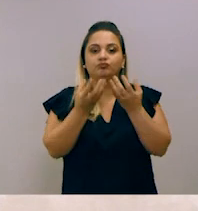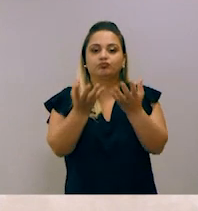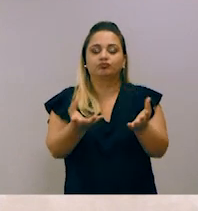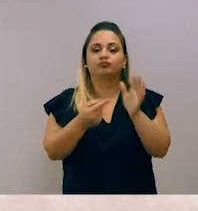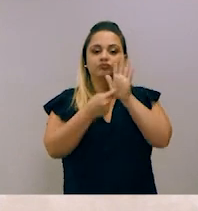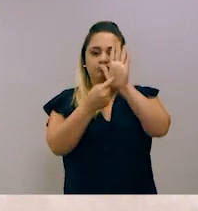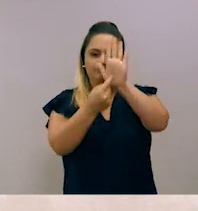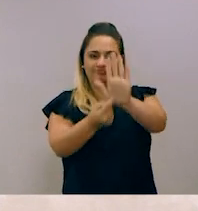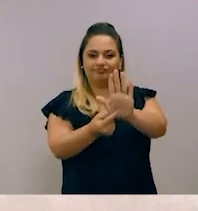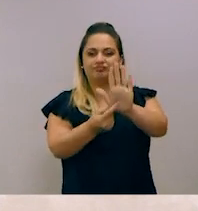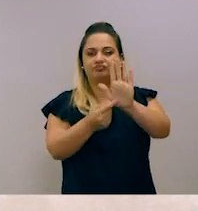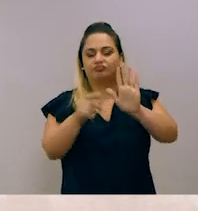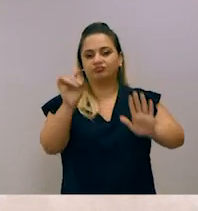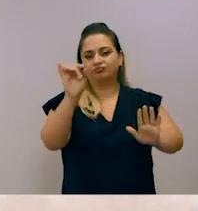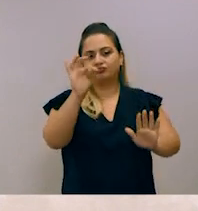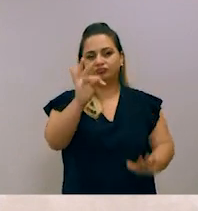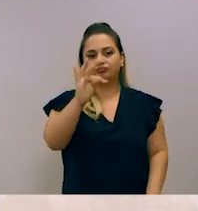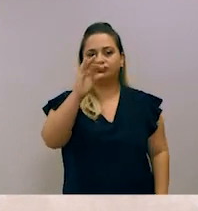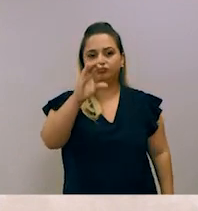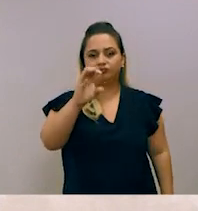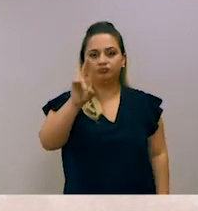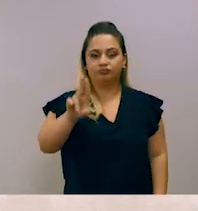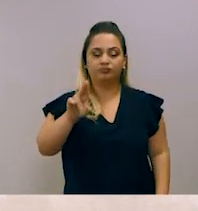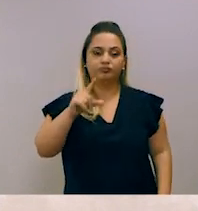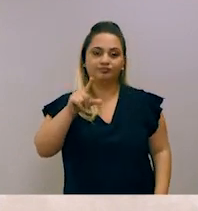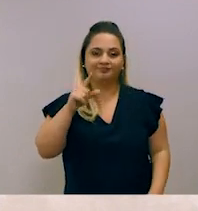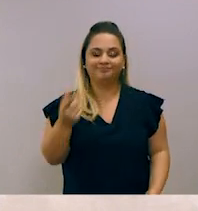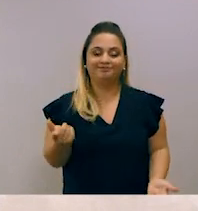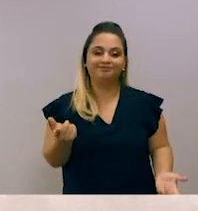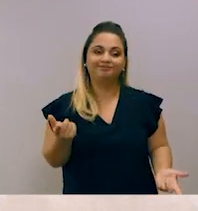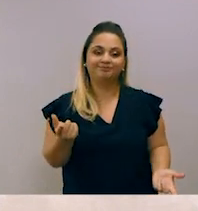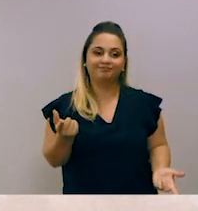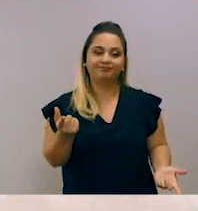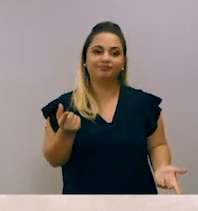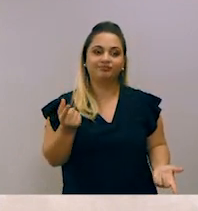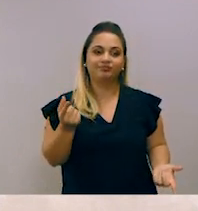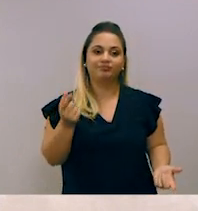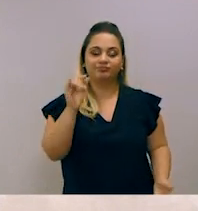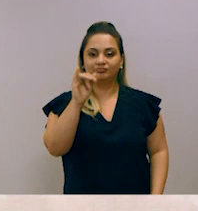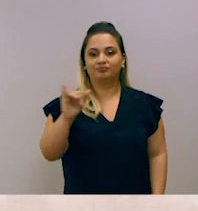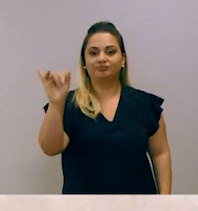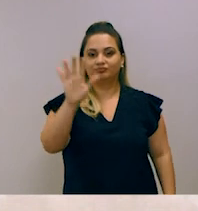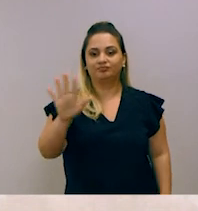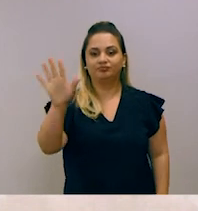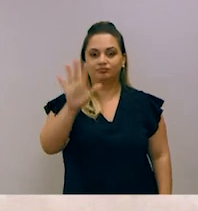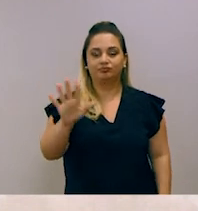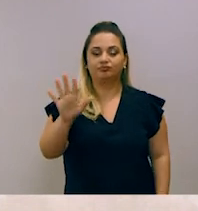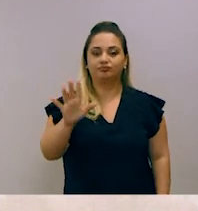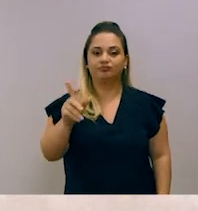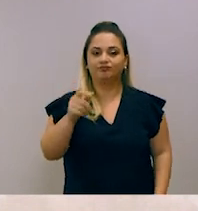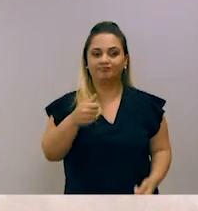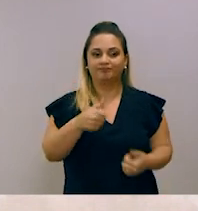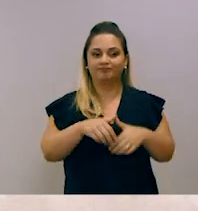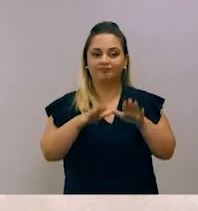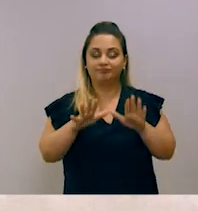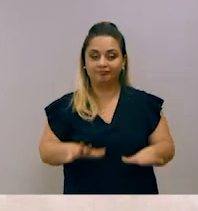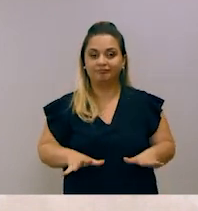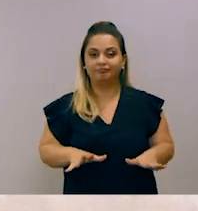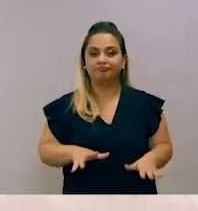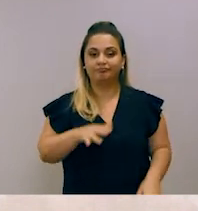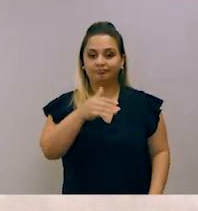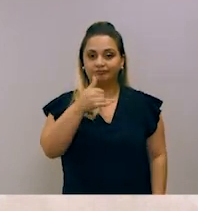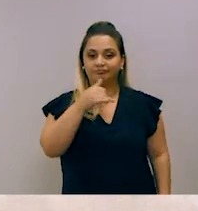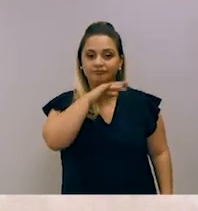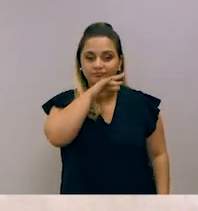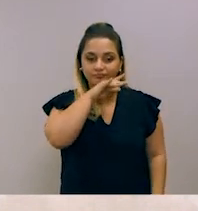how TCU expresses itself. So there is also a cost in terms of image